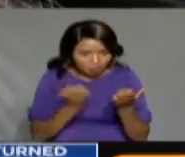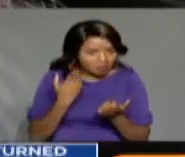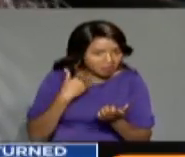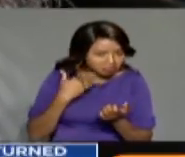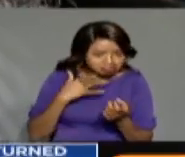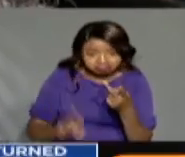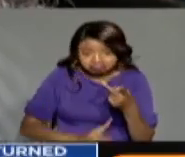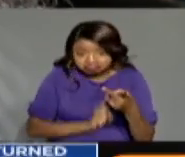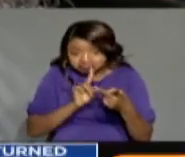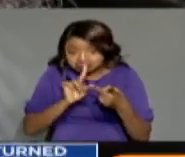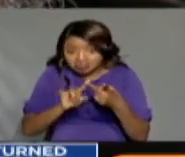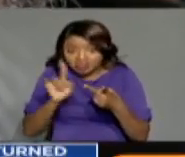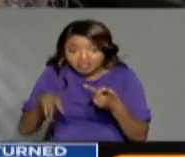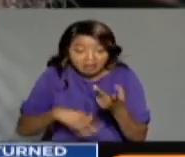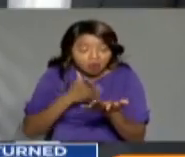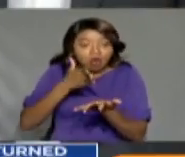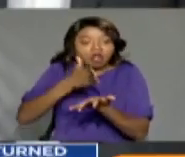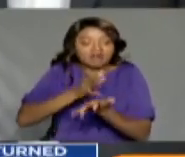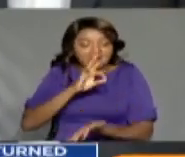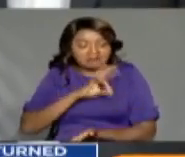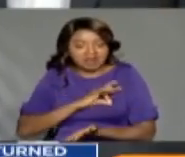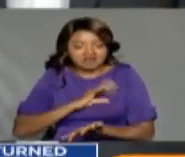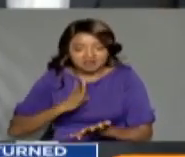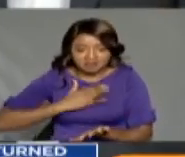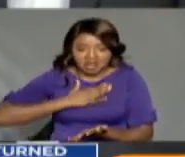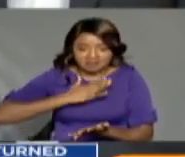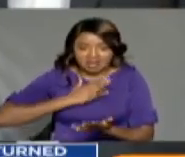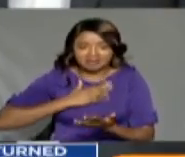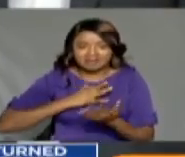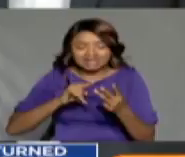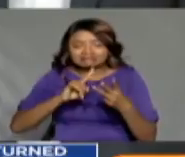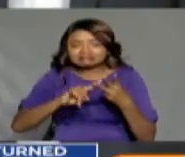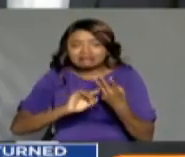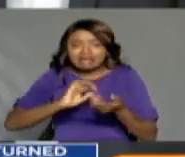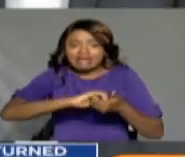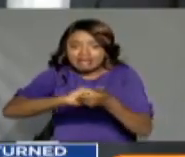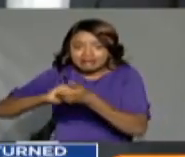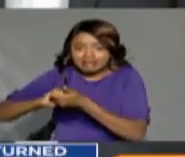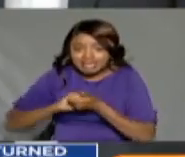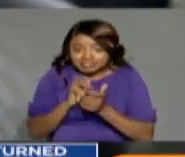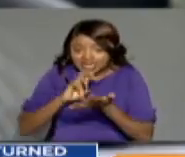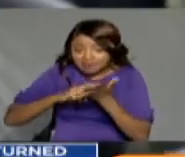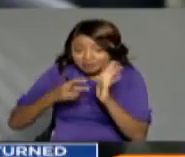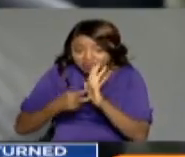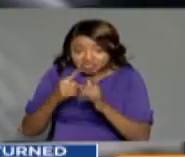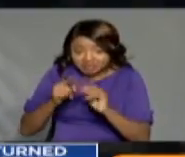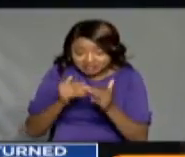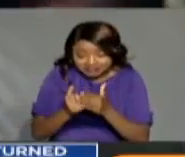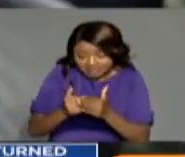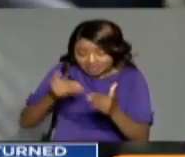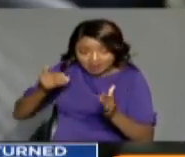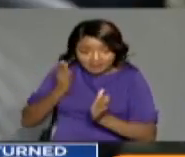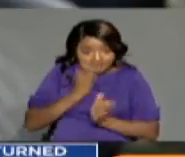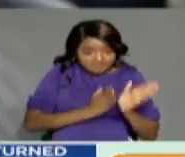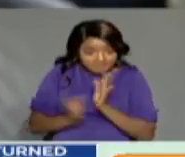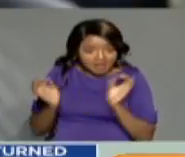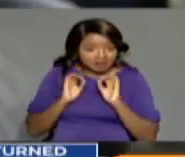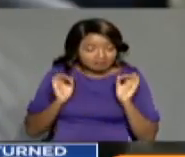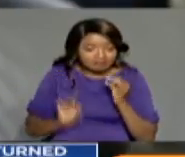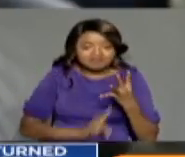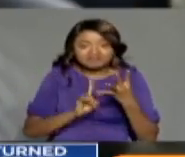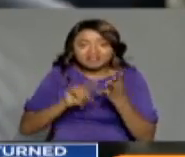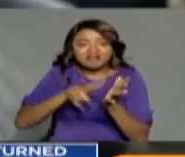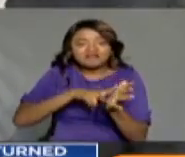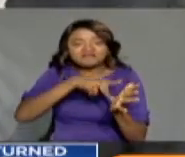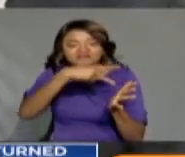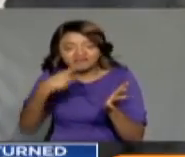improperly conferring a benefit, abuse of office, engaging in a project without prior planning, and failing to comply with